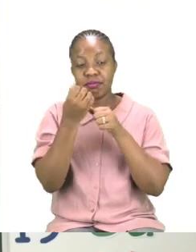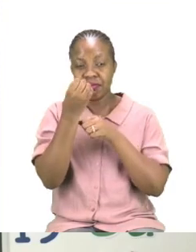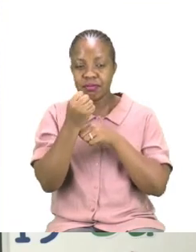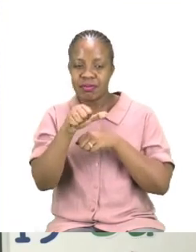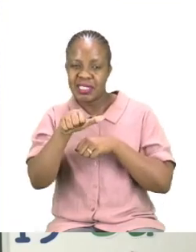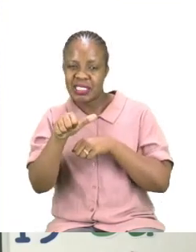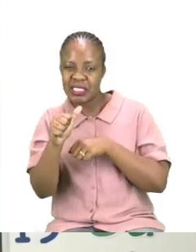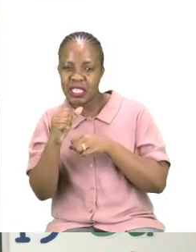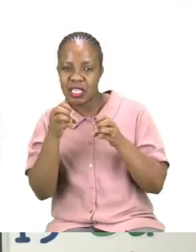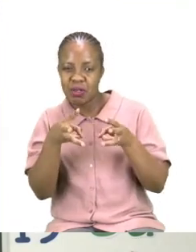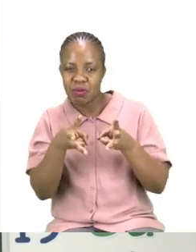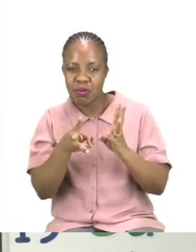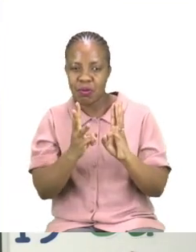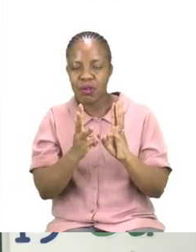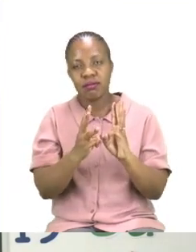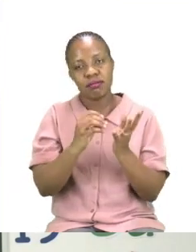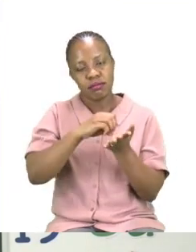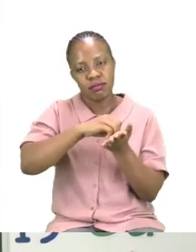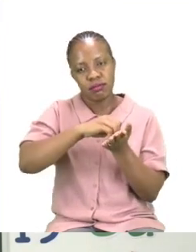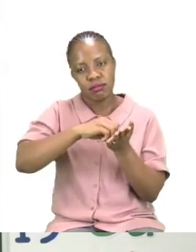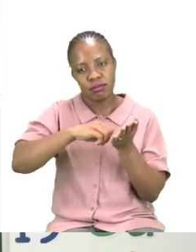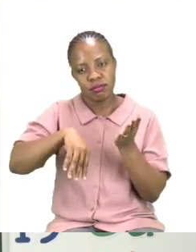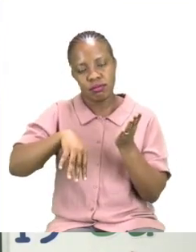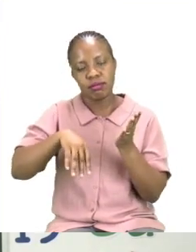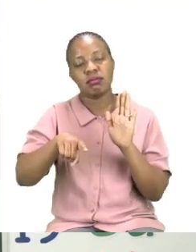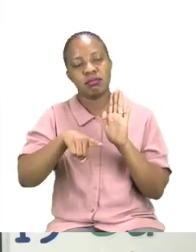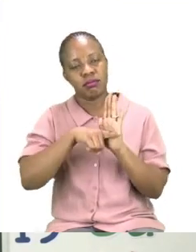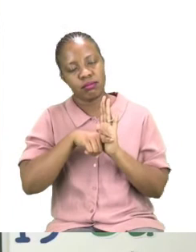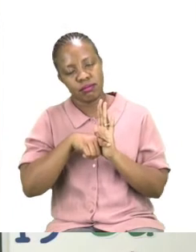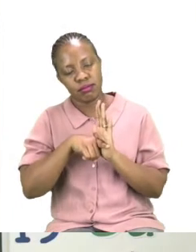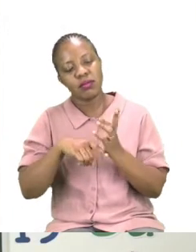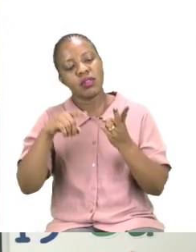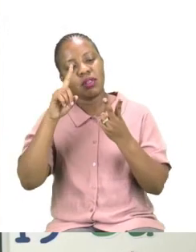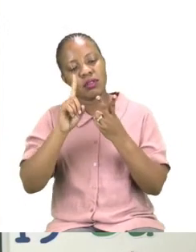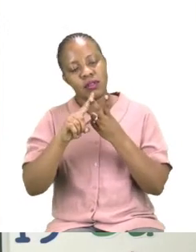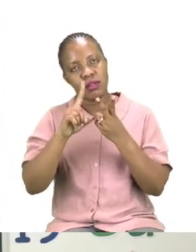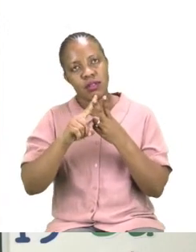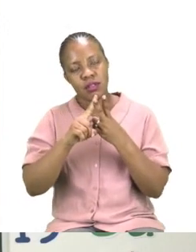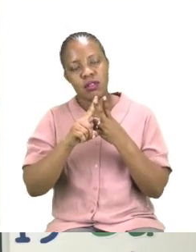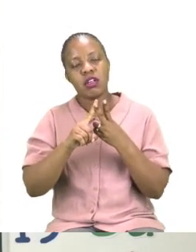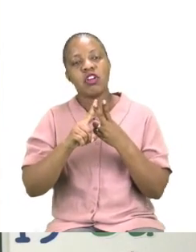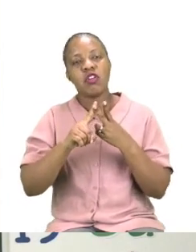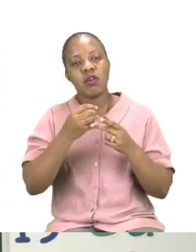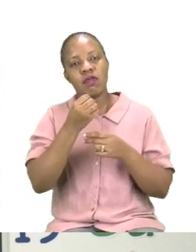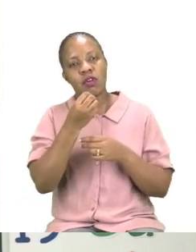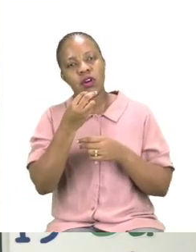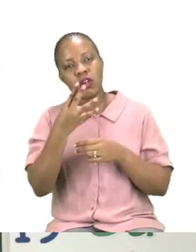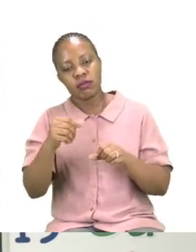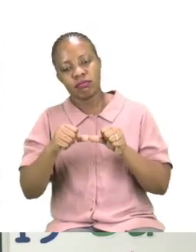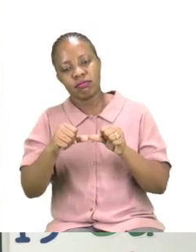of subtracting and there is a way of counting on. So we are going